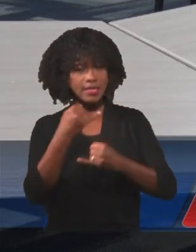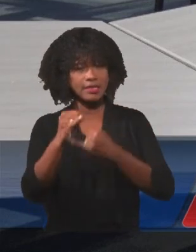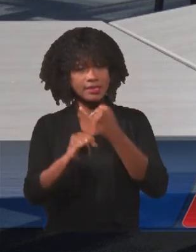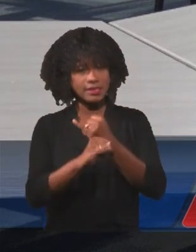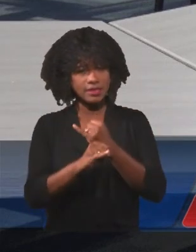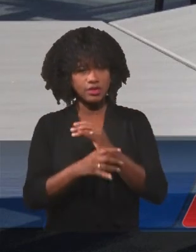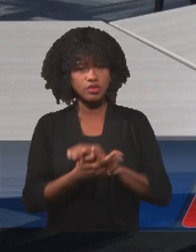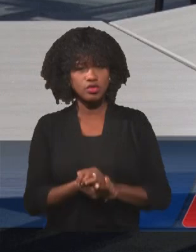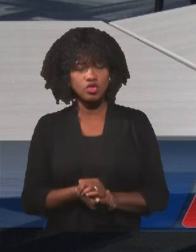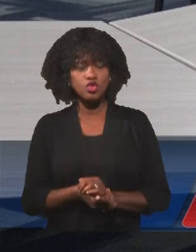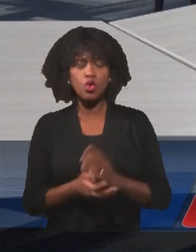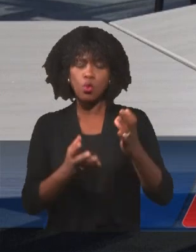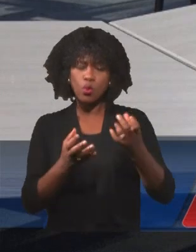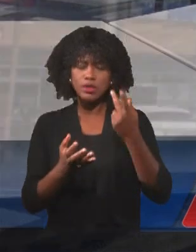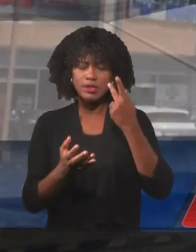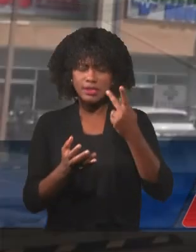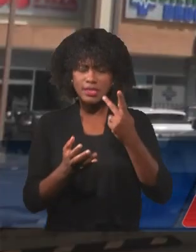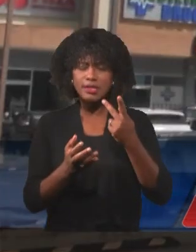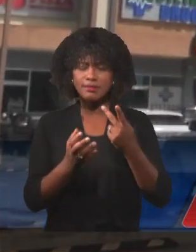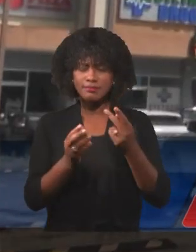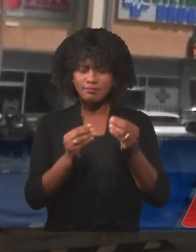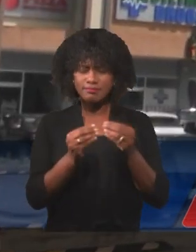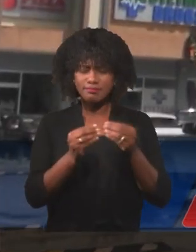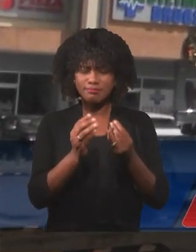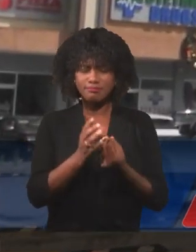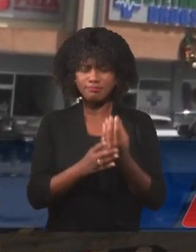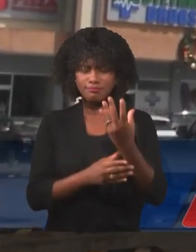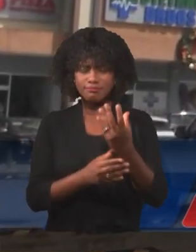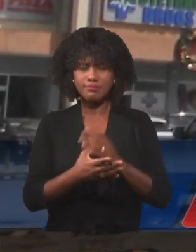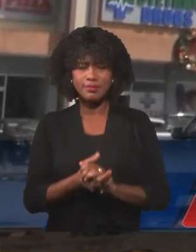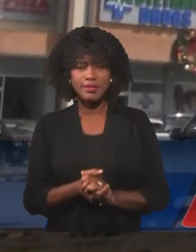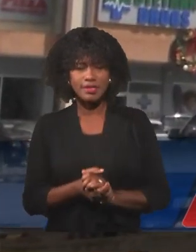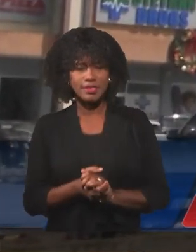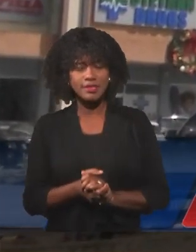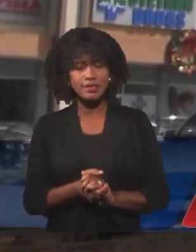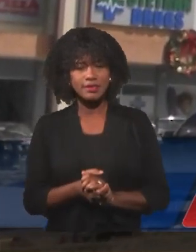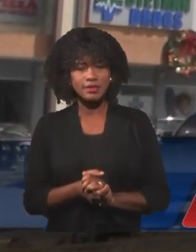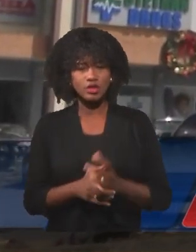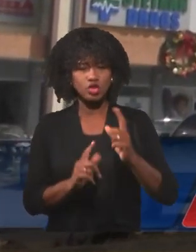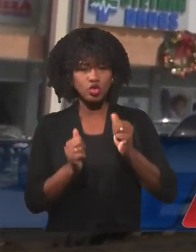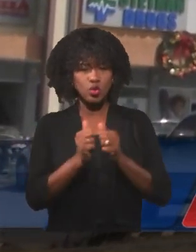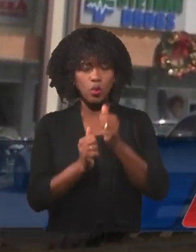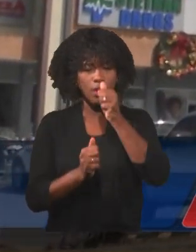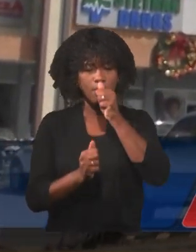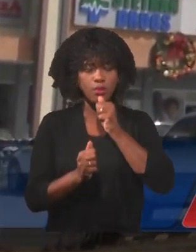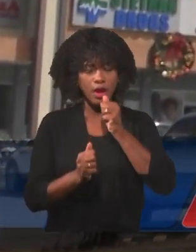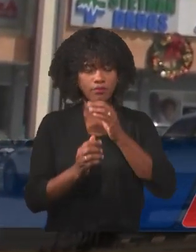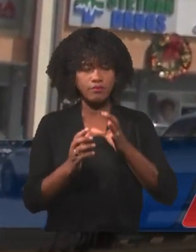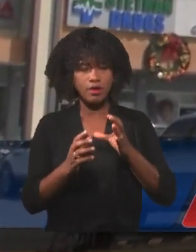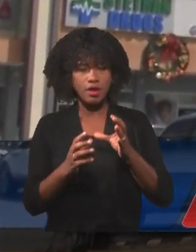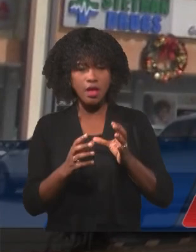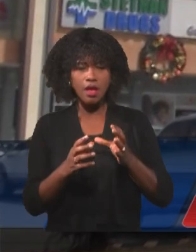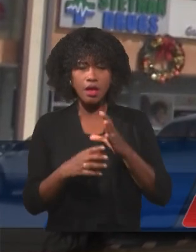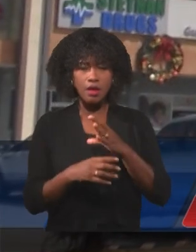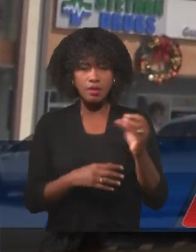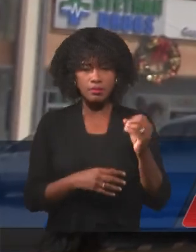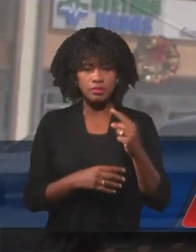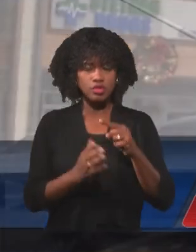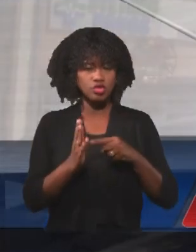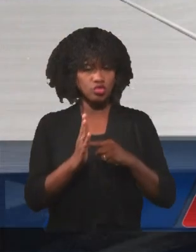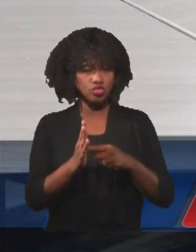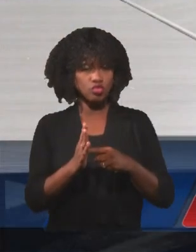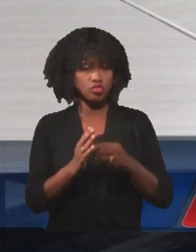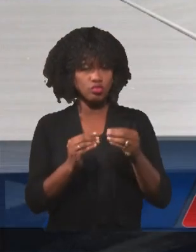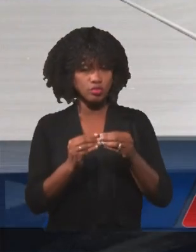United States. So we want to see that number grow. And she said talks with and on the private sector during her visit has proven to be